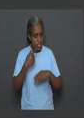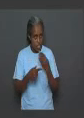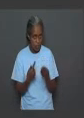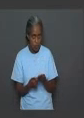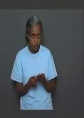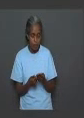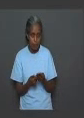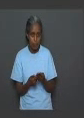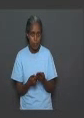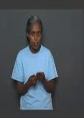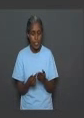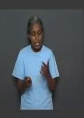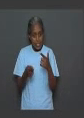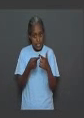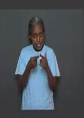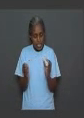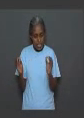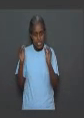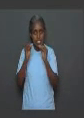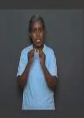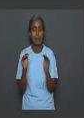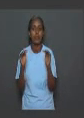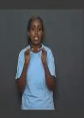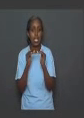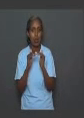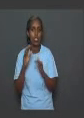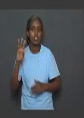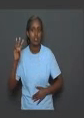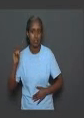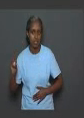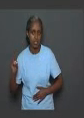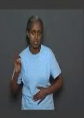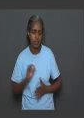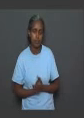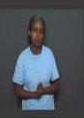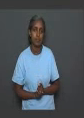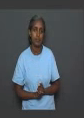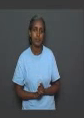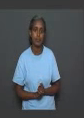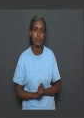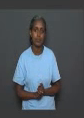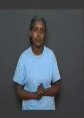Therefore, the second sum equals 60.